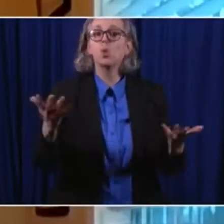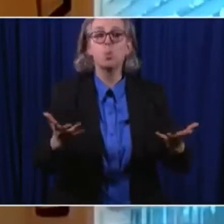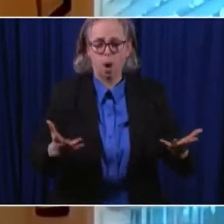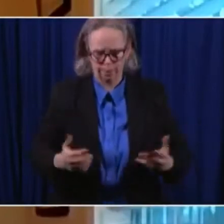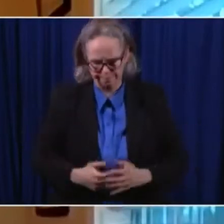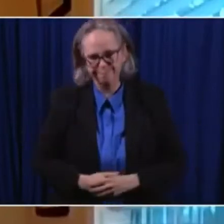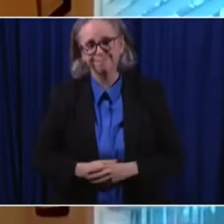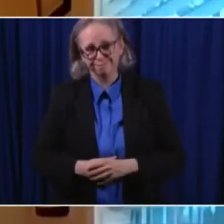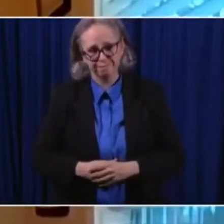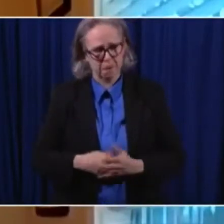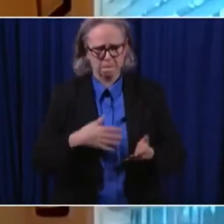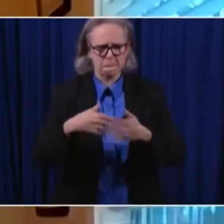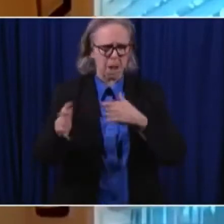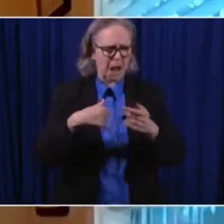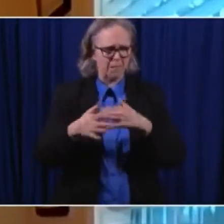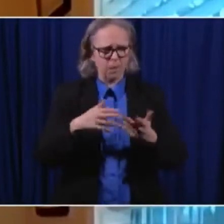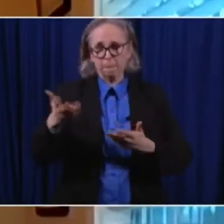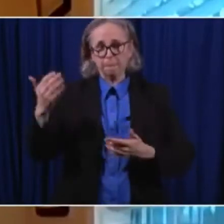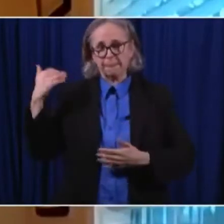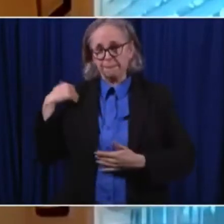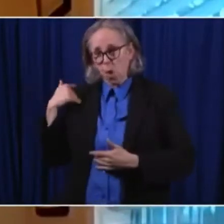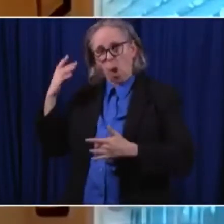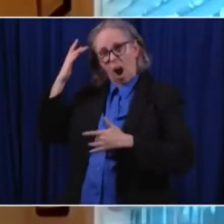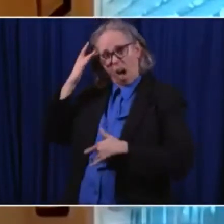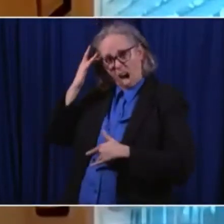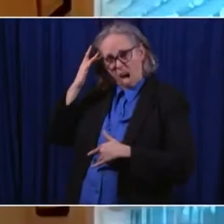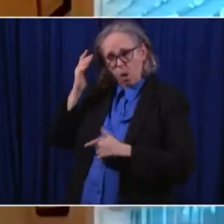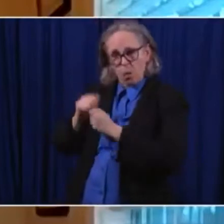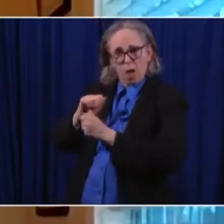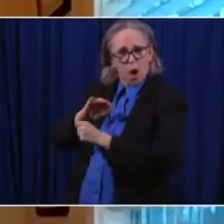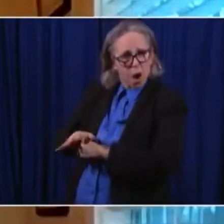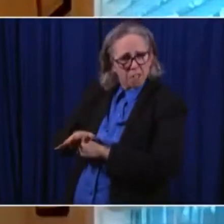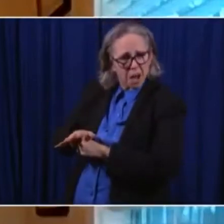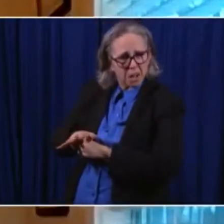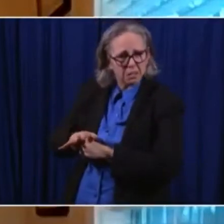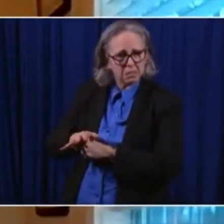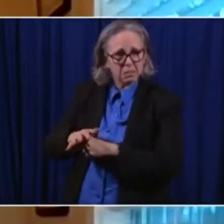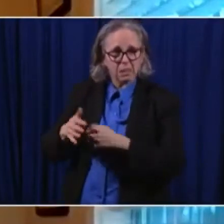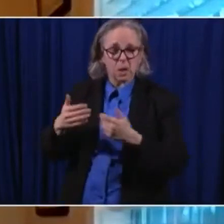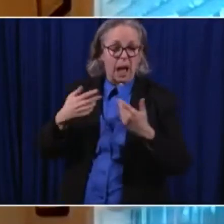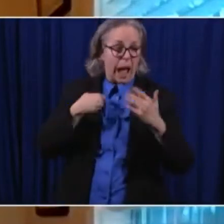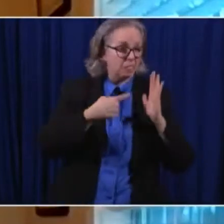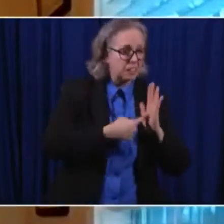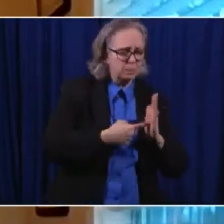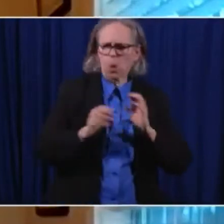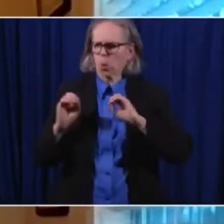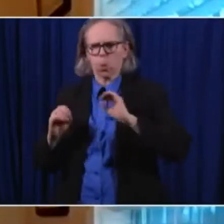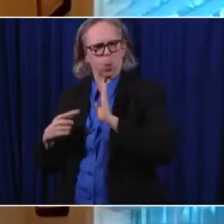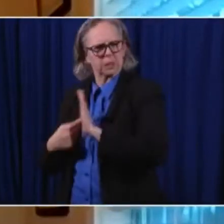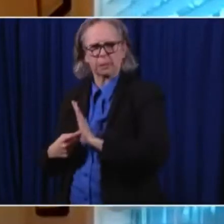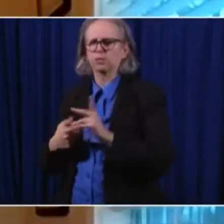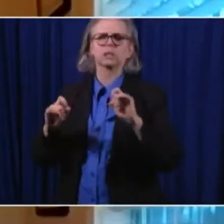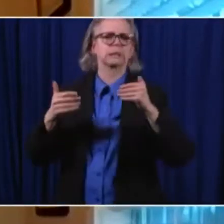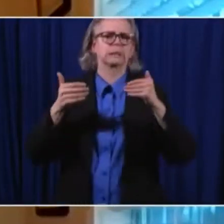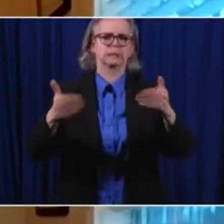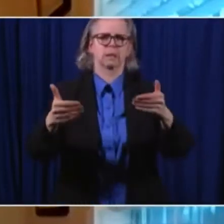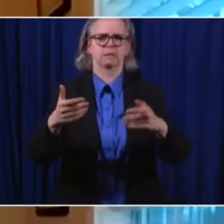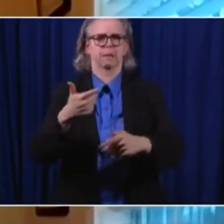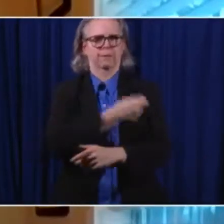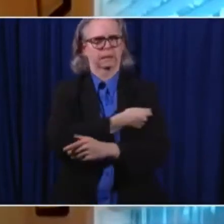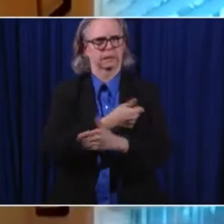of prior symptomatic or asymptomatic COVID infection. The data from the